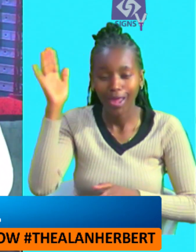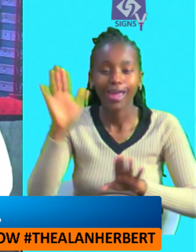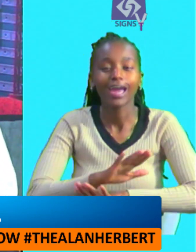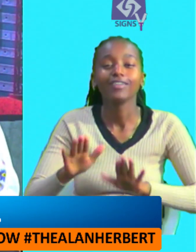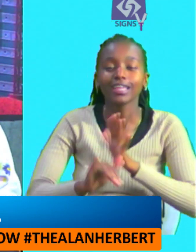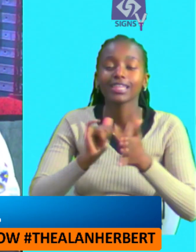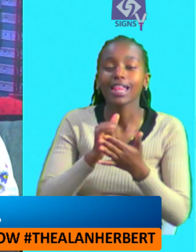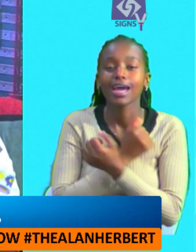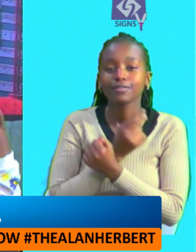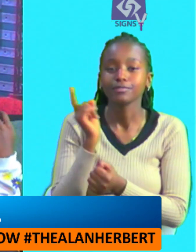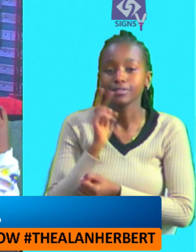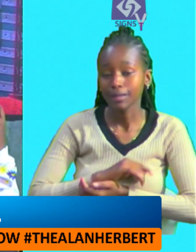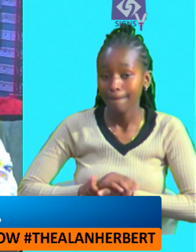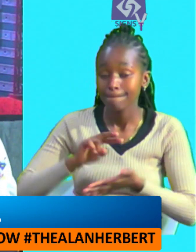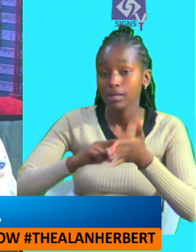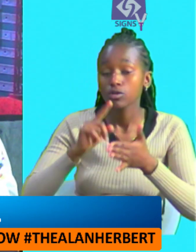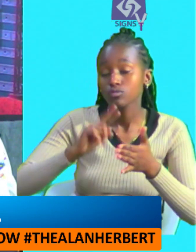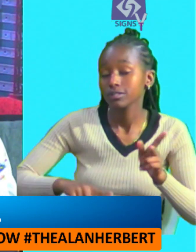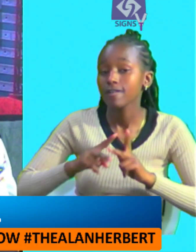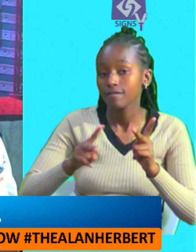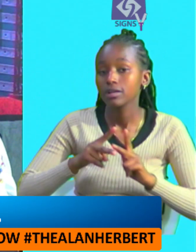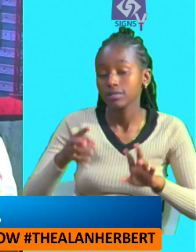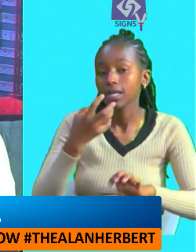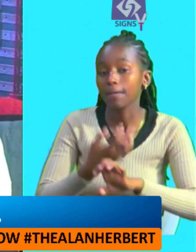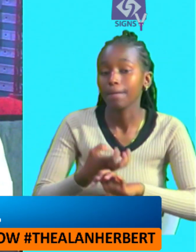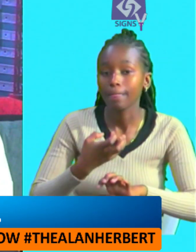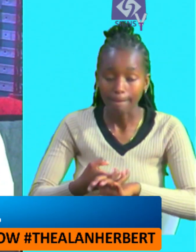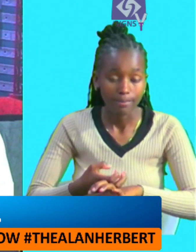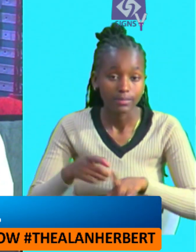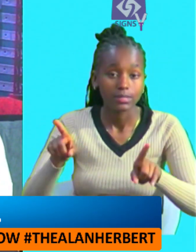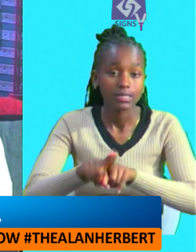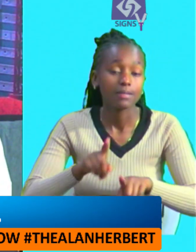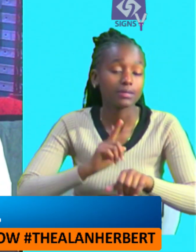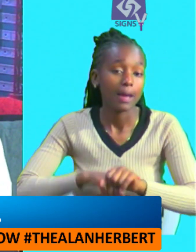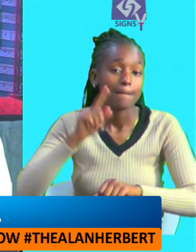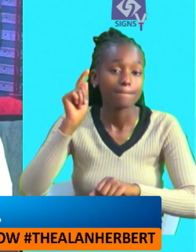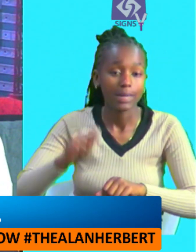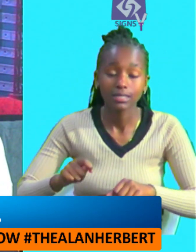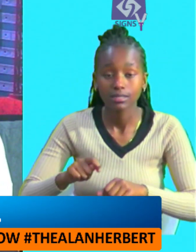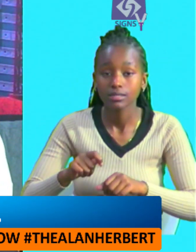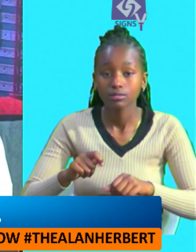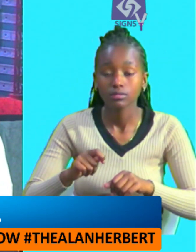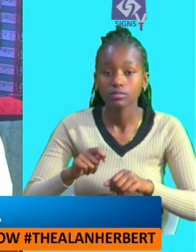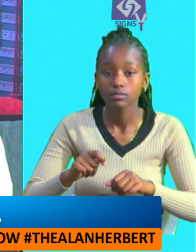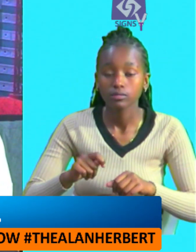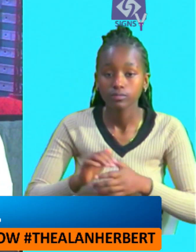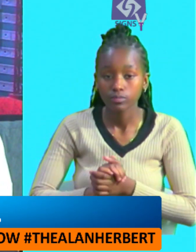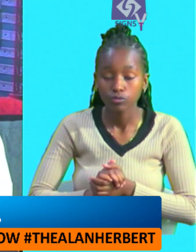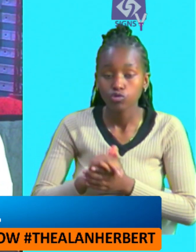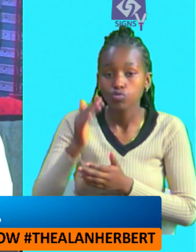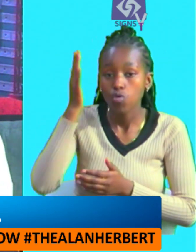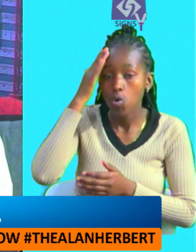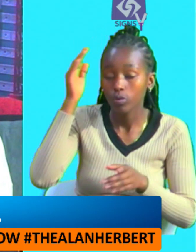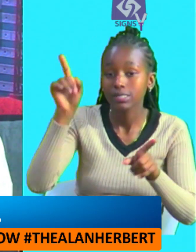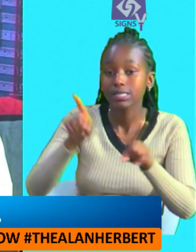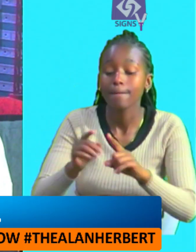find these people? You're going to find them on TikTok, you're going to find them on Instagram, you're going to find them on podcasts, you're going to find them on YouTube. But you also,